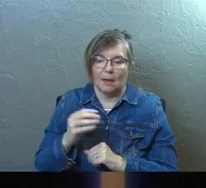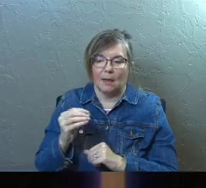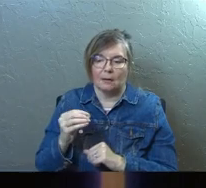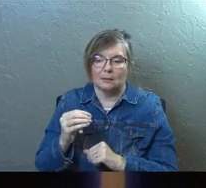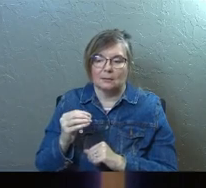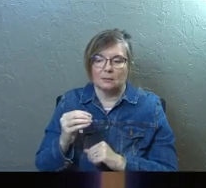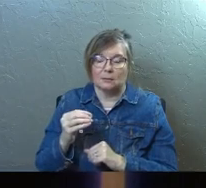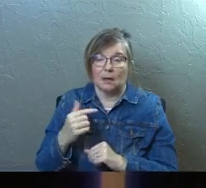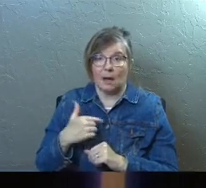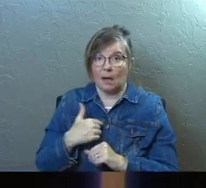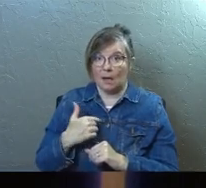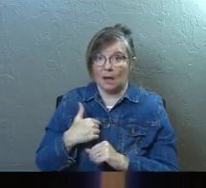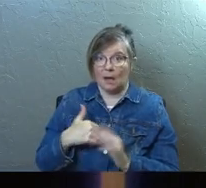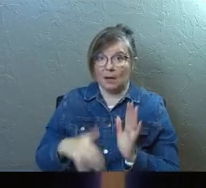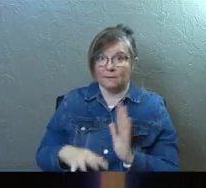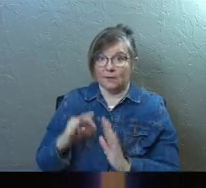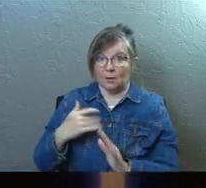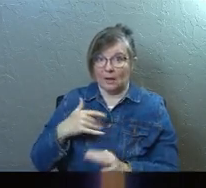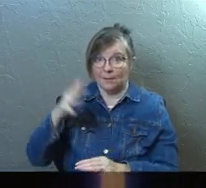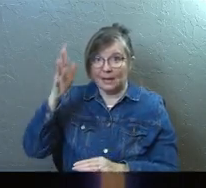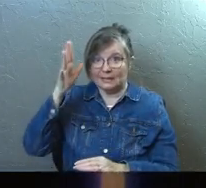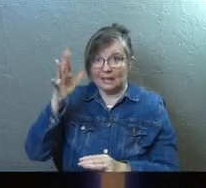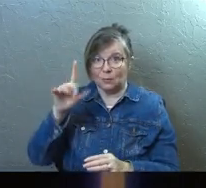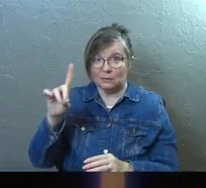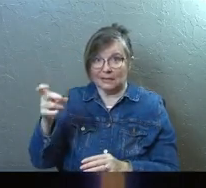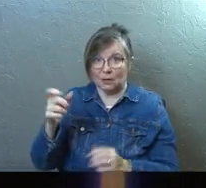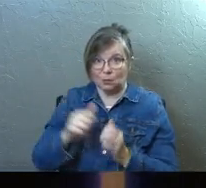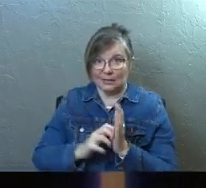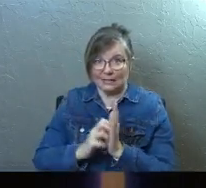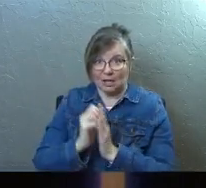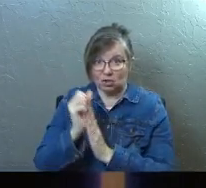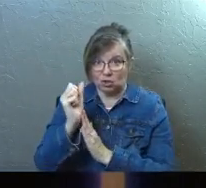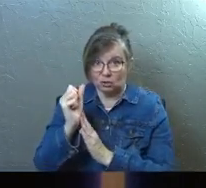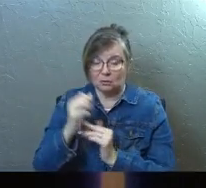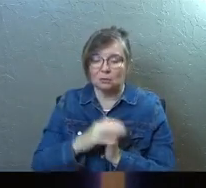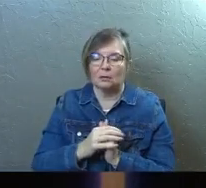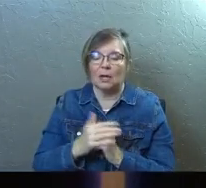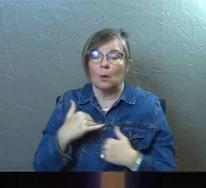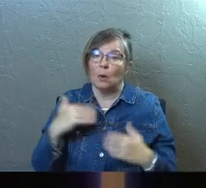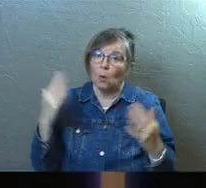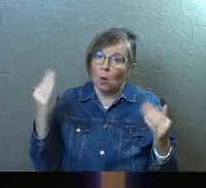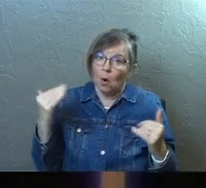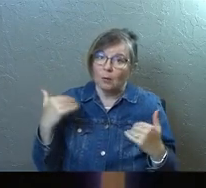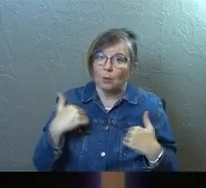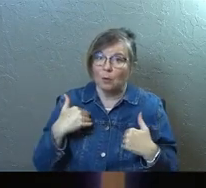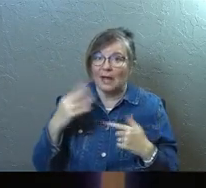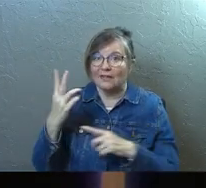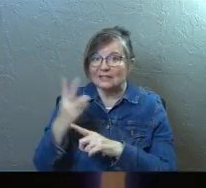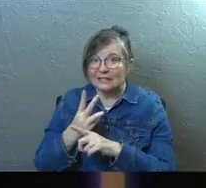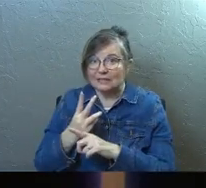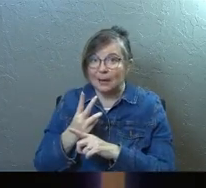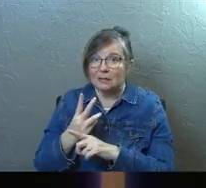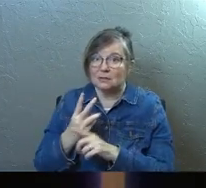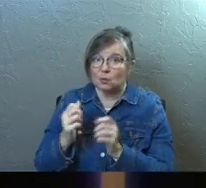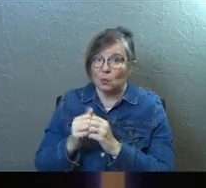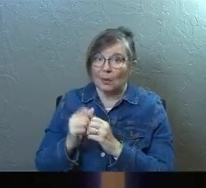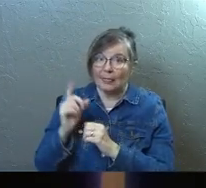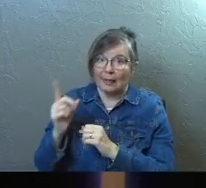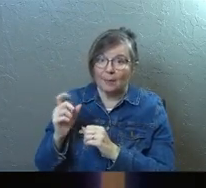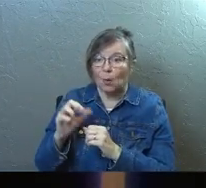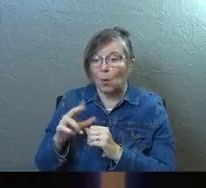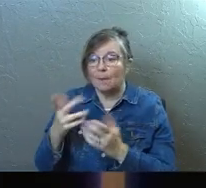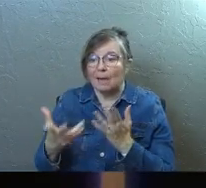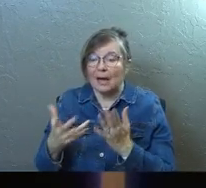And I had found out that my dad was diagnosed with cancer, and we were hoping that we would have 6 months with him